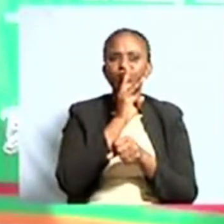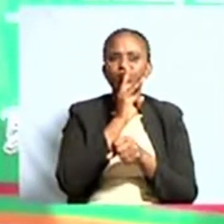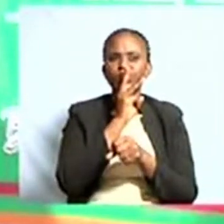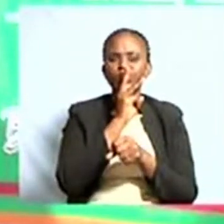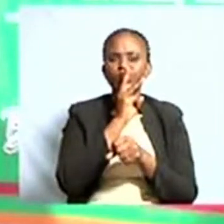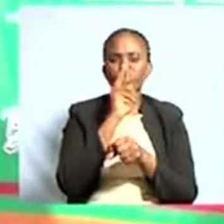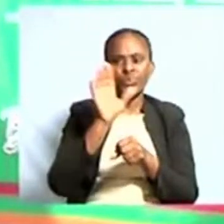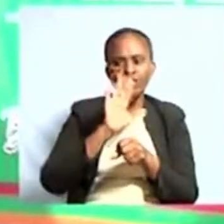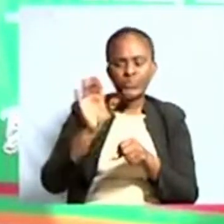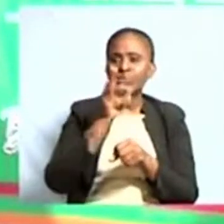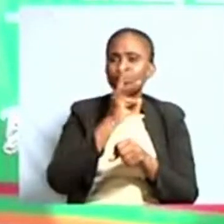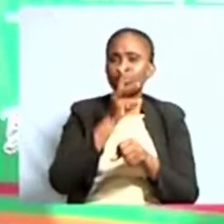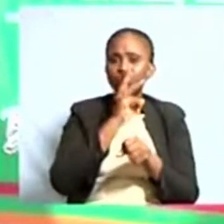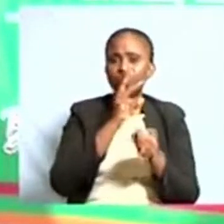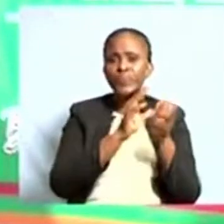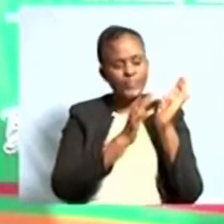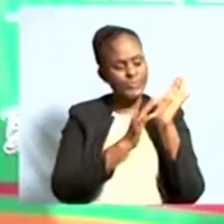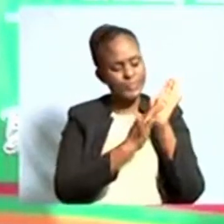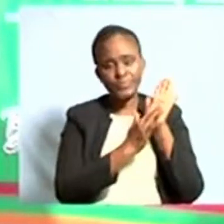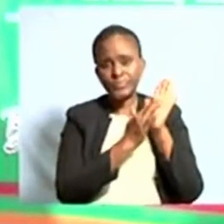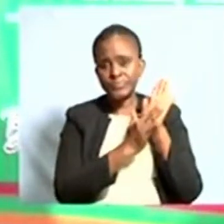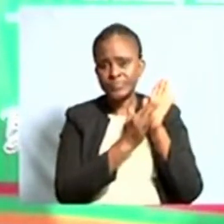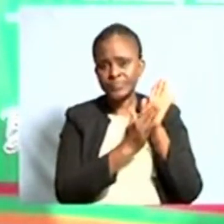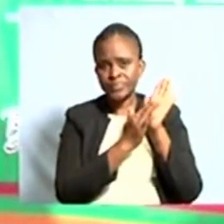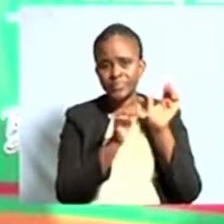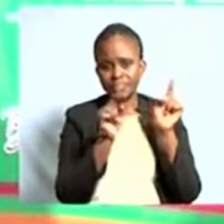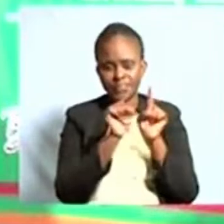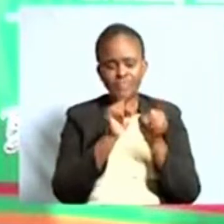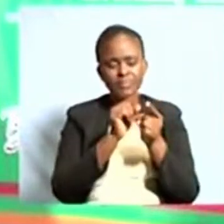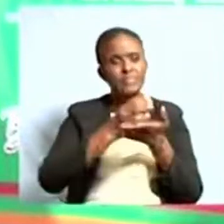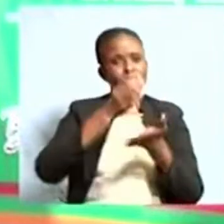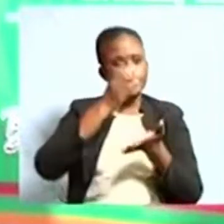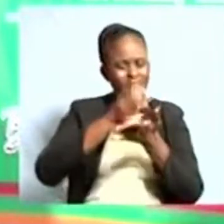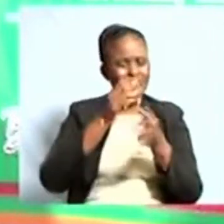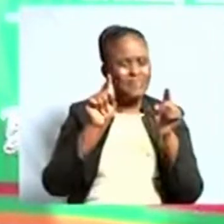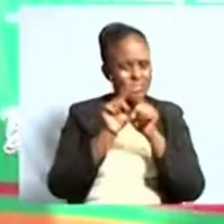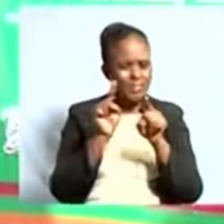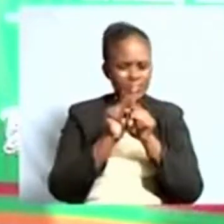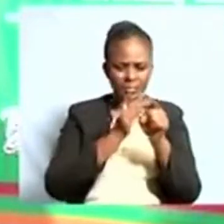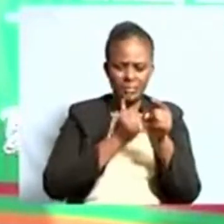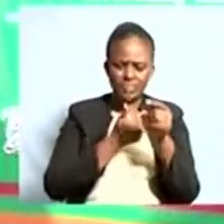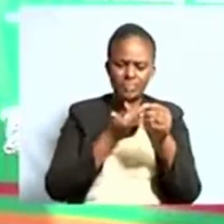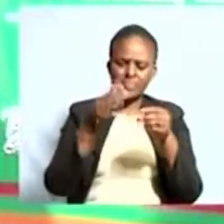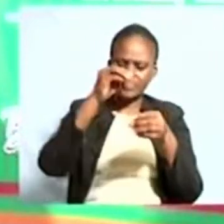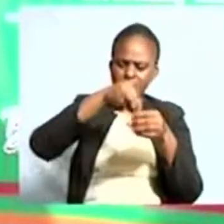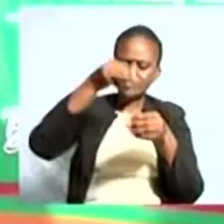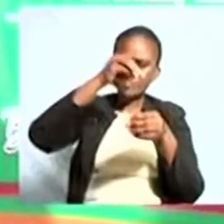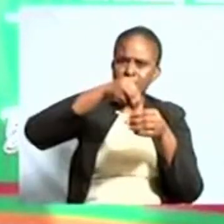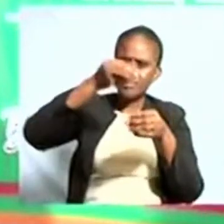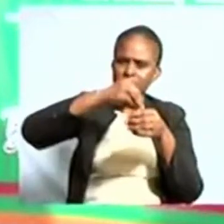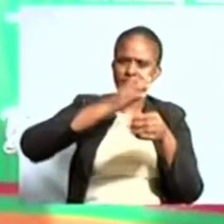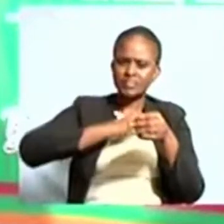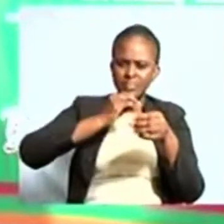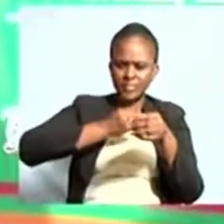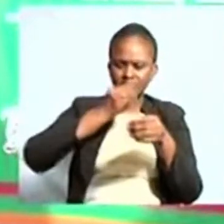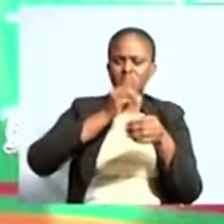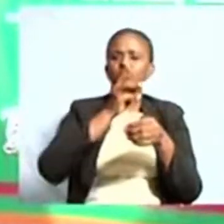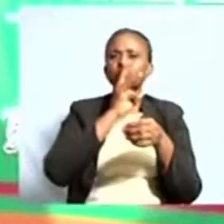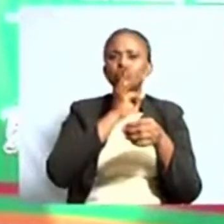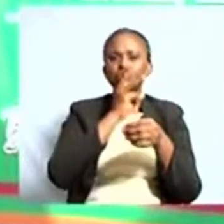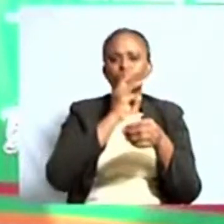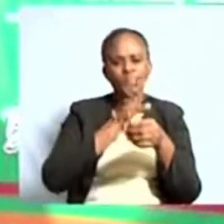Your water is well labeled, I get the same bottles, I start putting my own water. I don't know if maybe